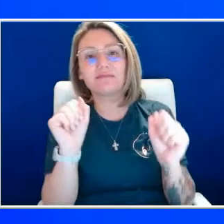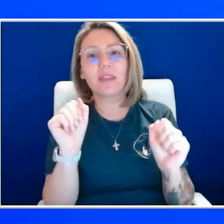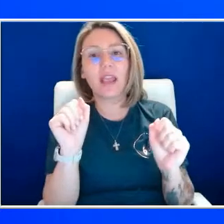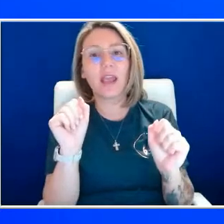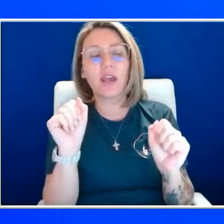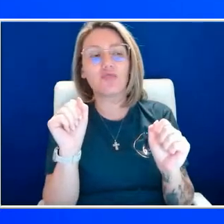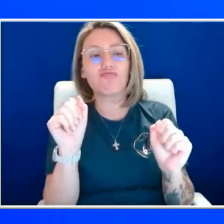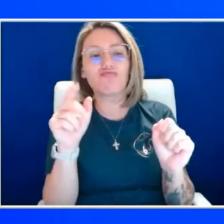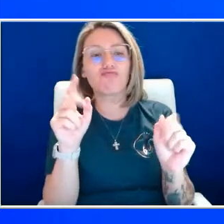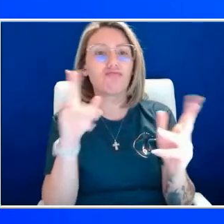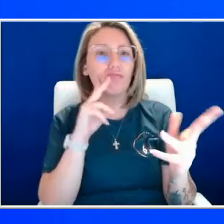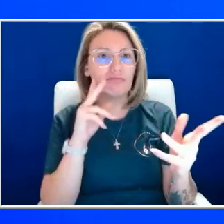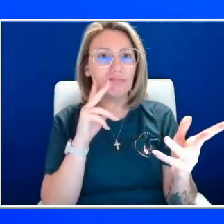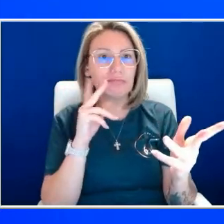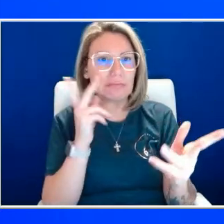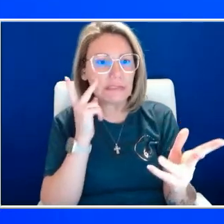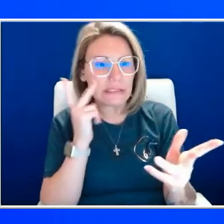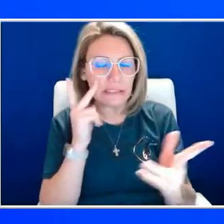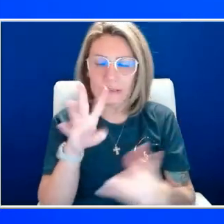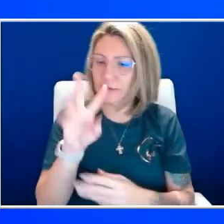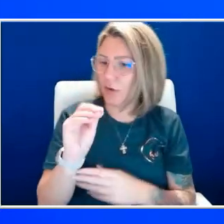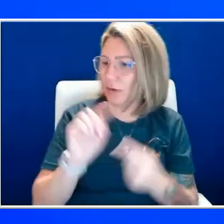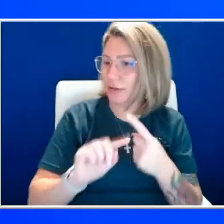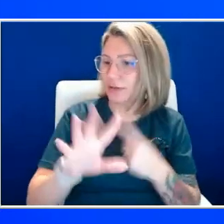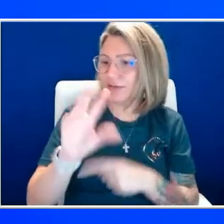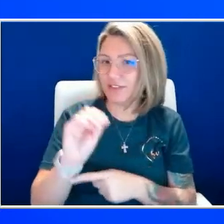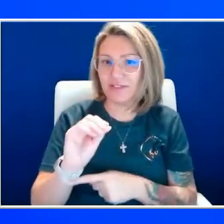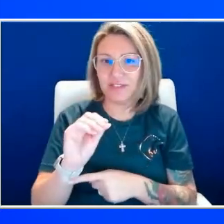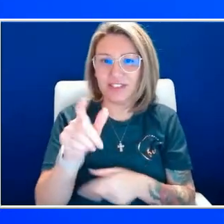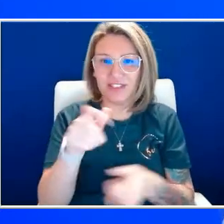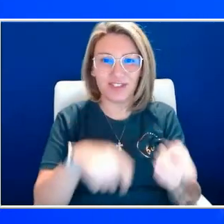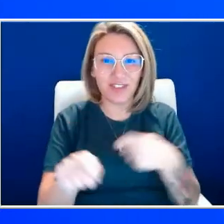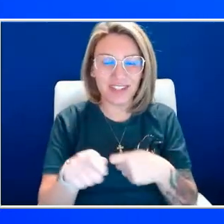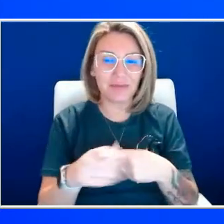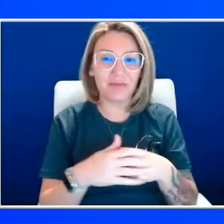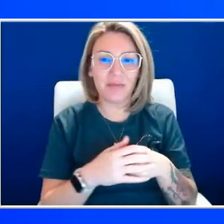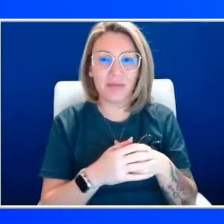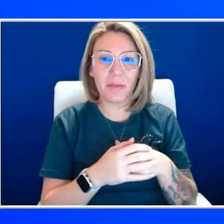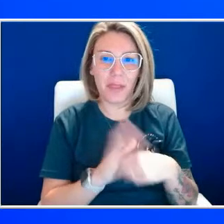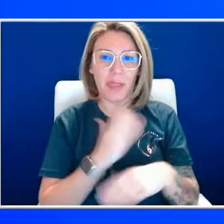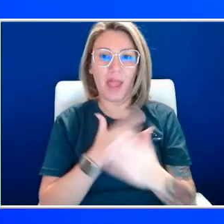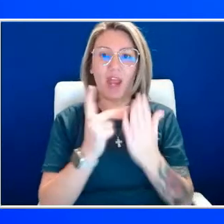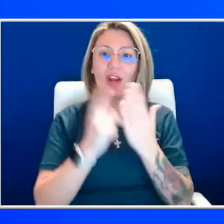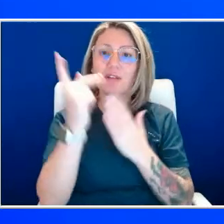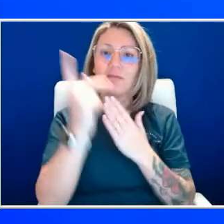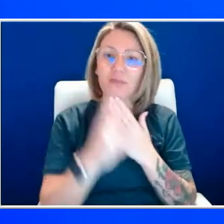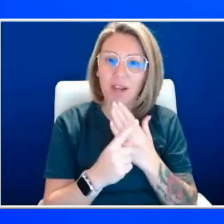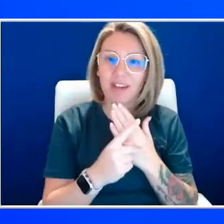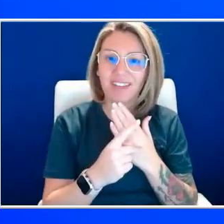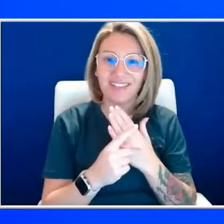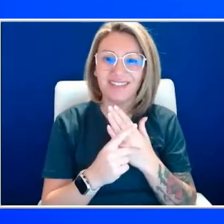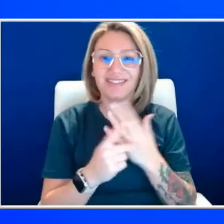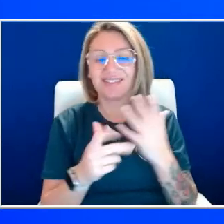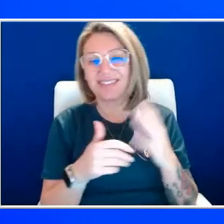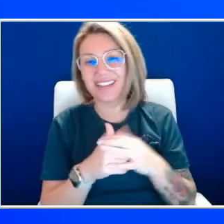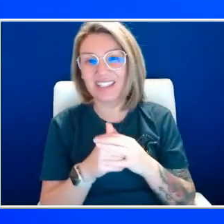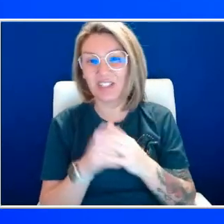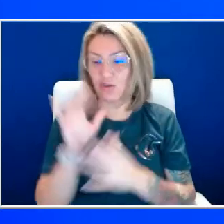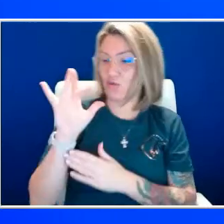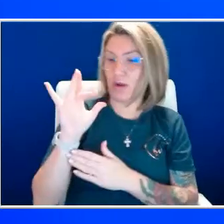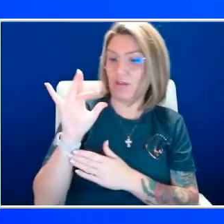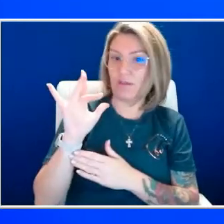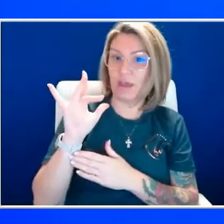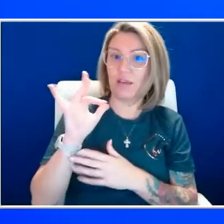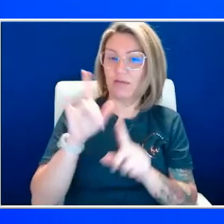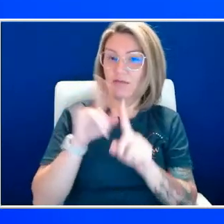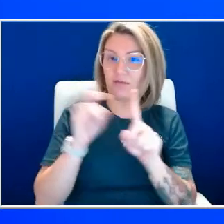transplants. Our program has ranked 25th in the country by volume, and the quality